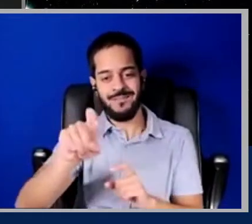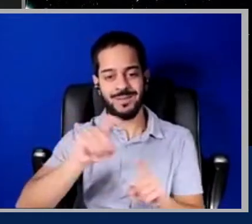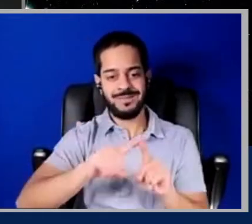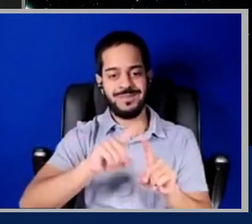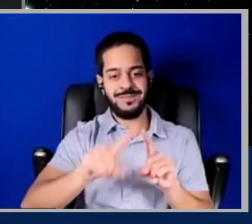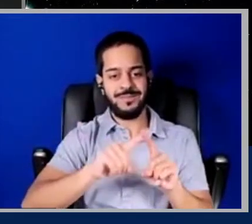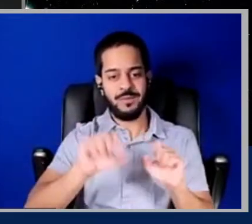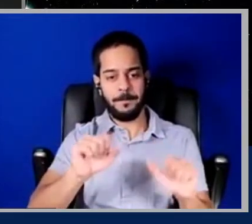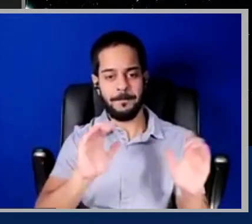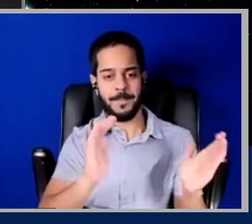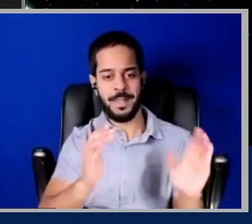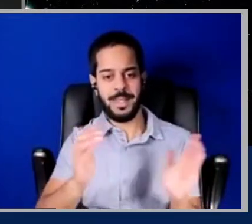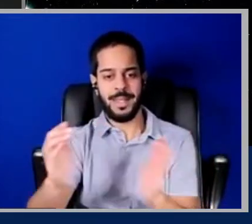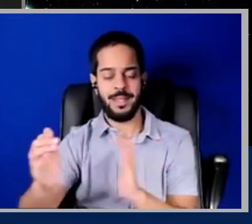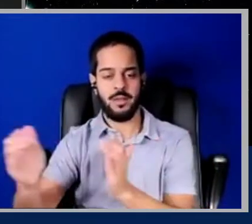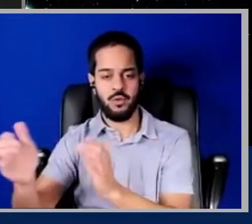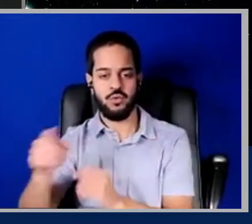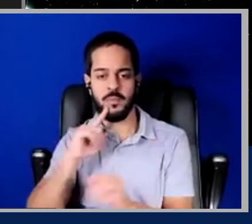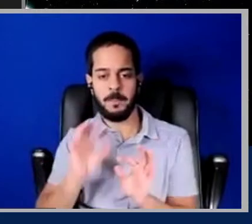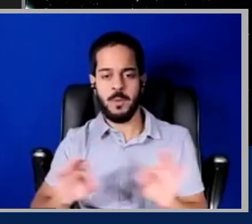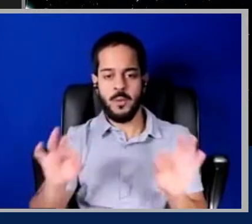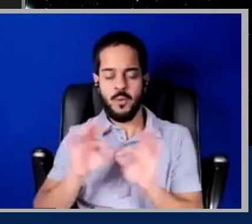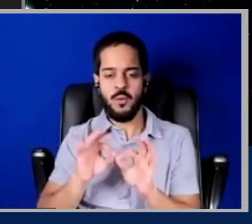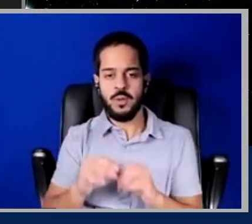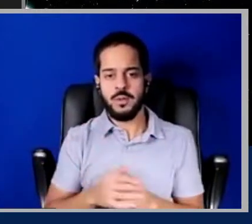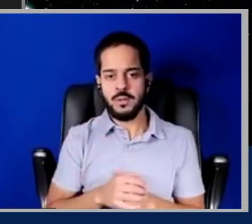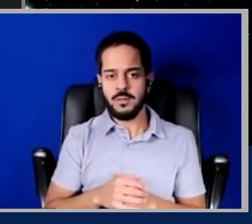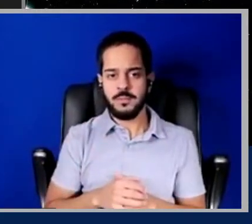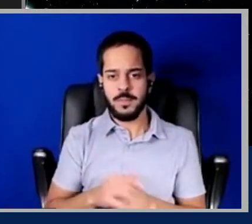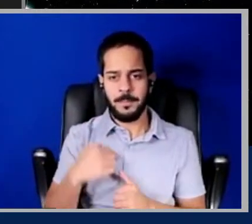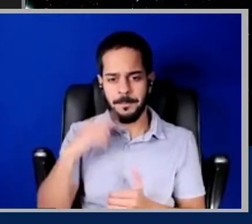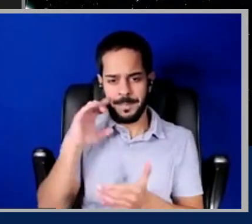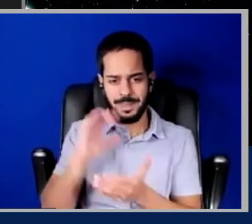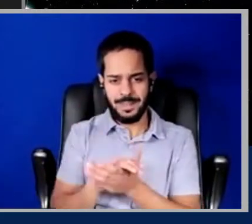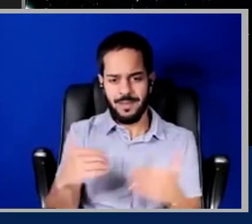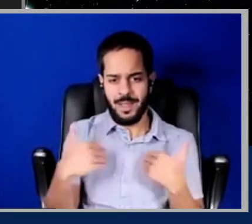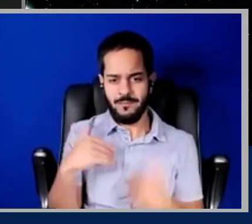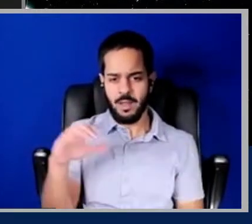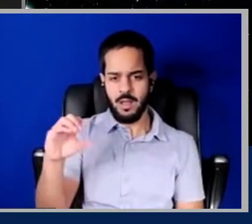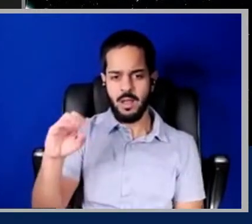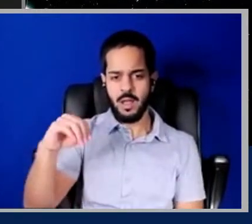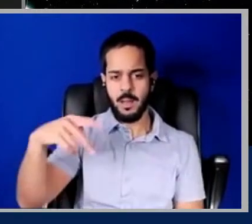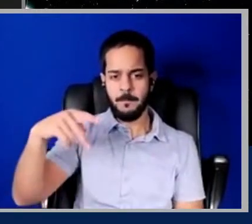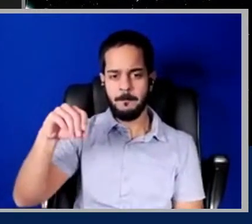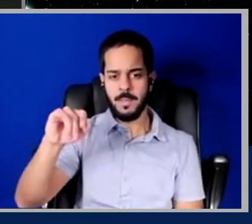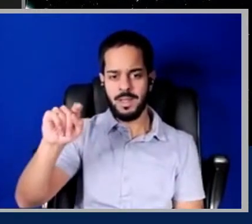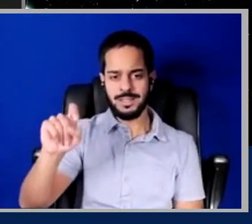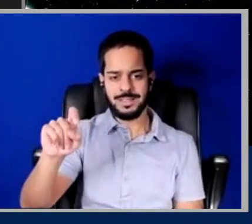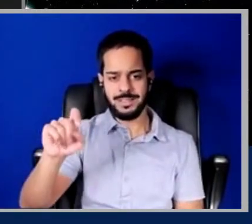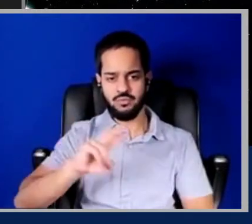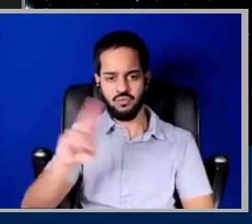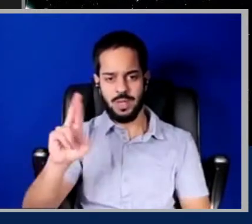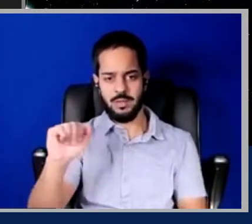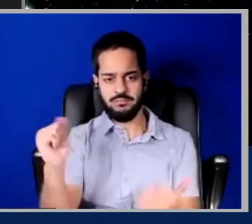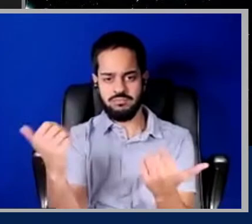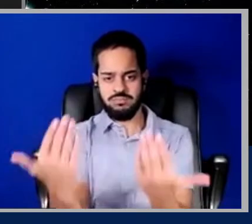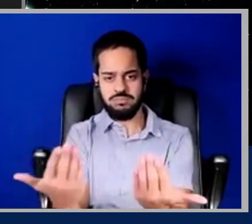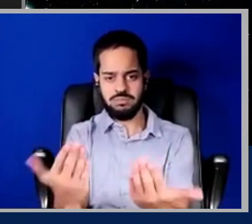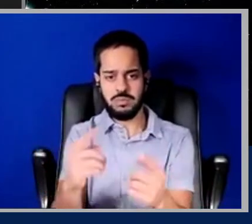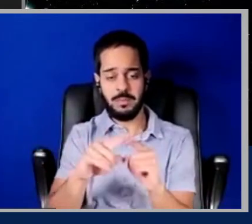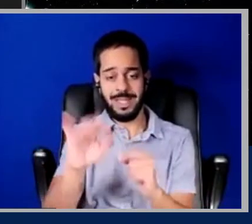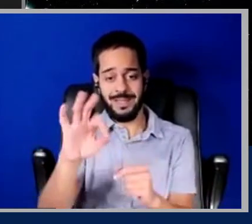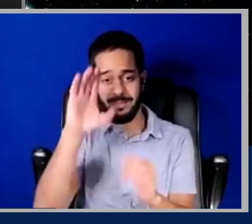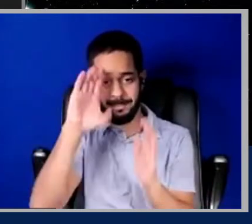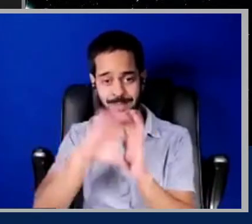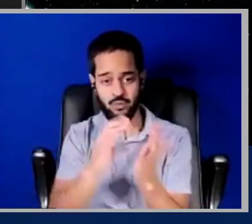very important. And I think we might have a composite of what they look like together, or maybe not. But when you put them all together, then you're